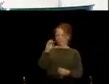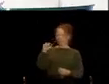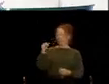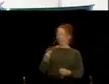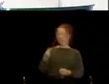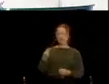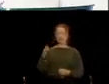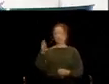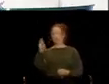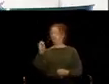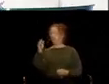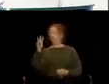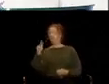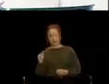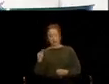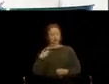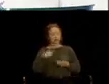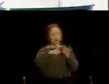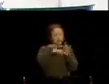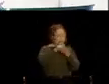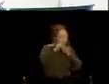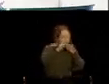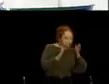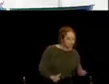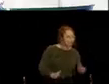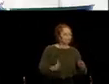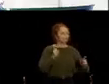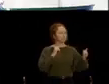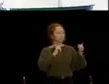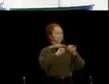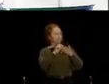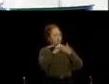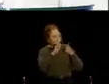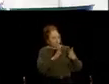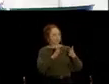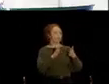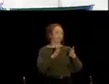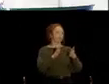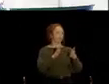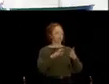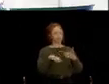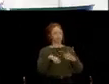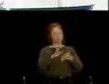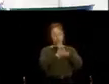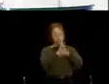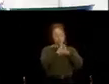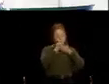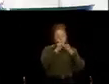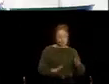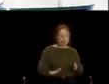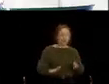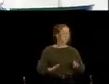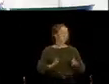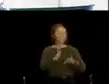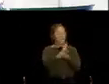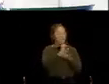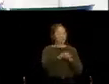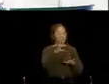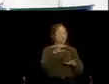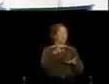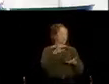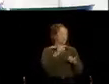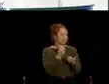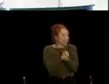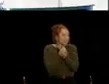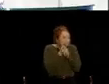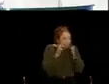author, screenwriter, aspiring actress, cheesecake lover, pizza eater, and